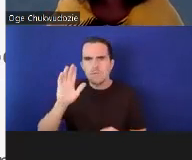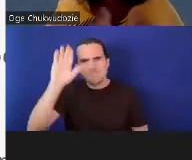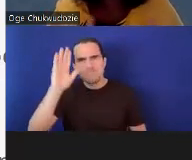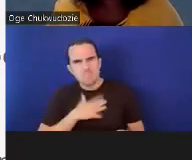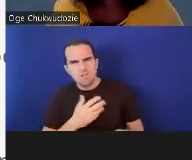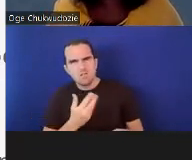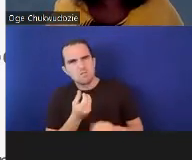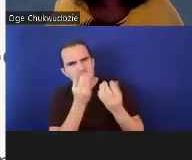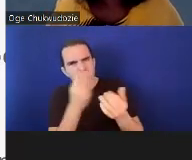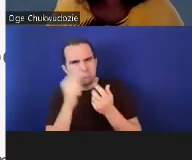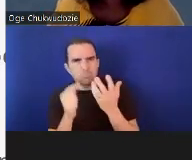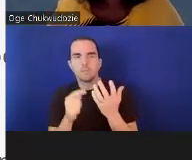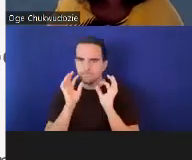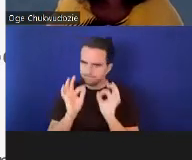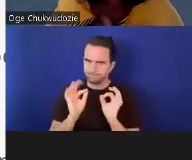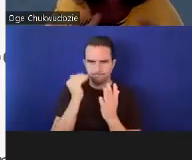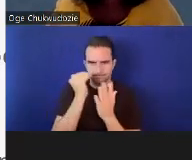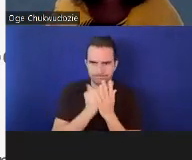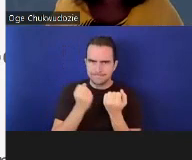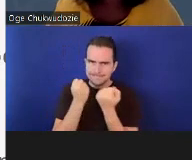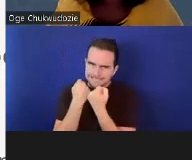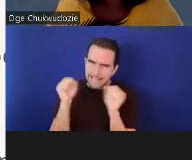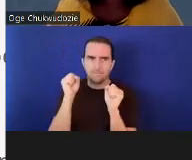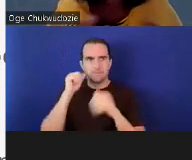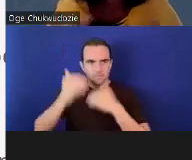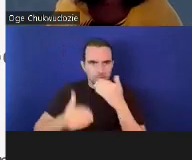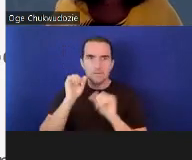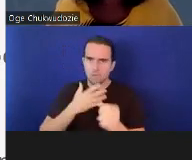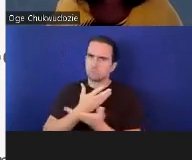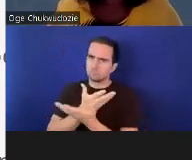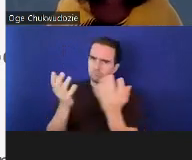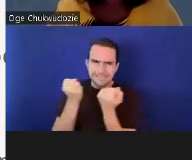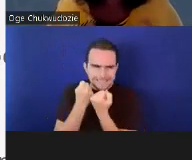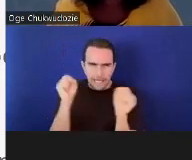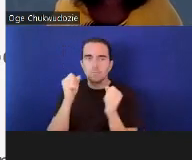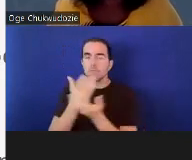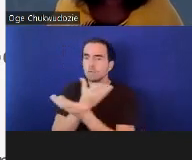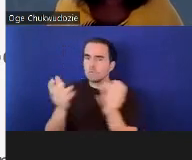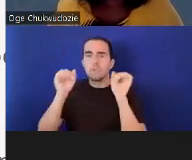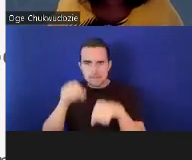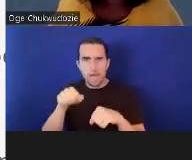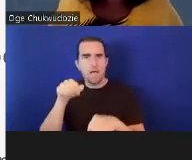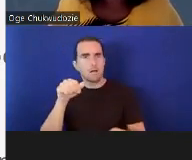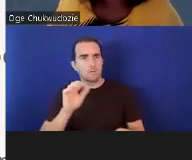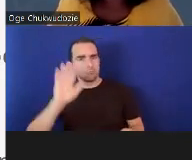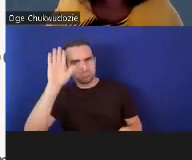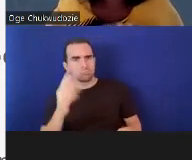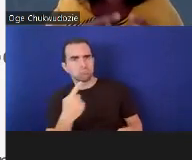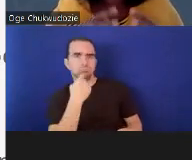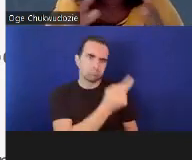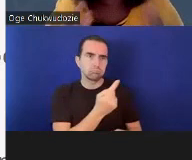and report without the fear of being found out. Some of them might want to be anonymous reports, and